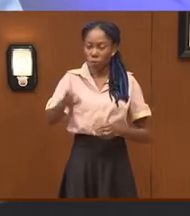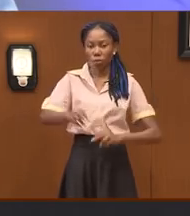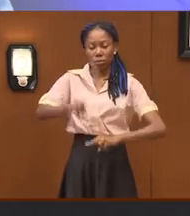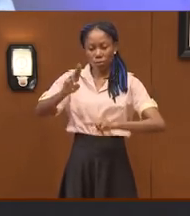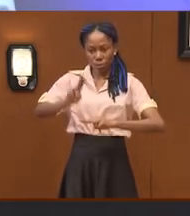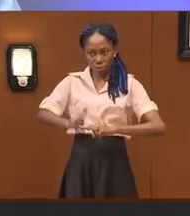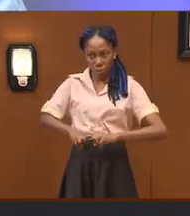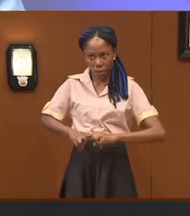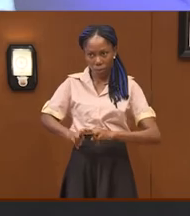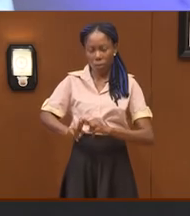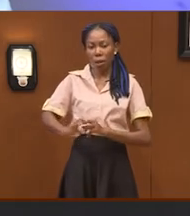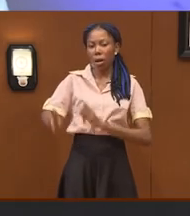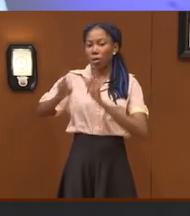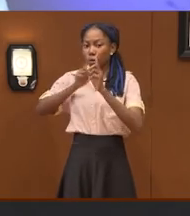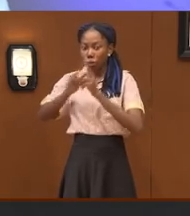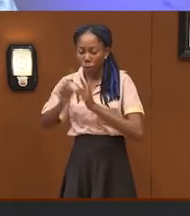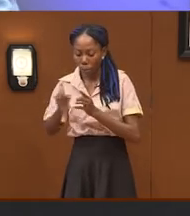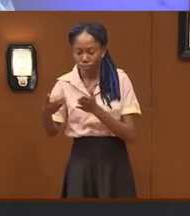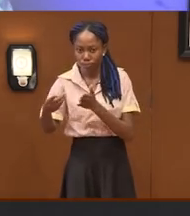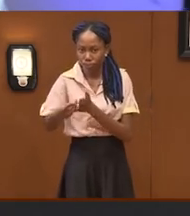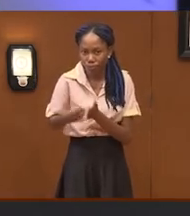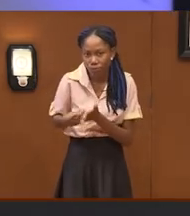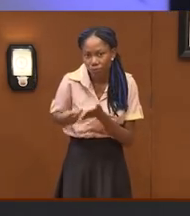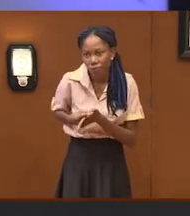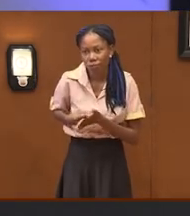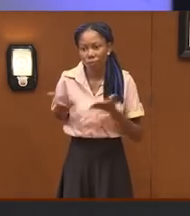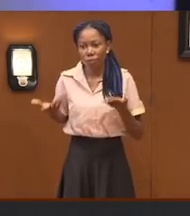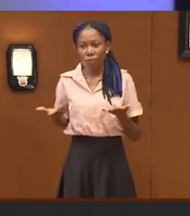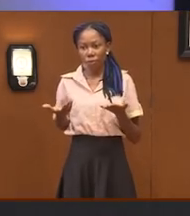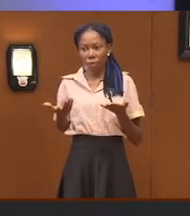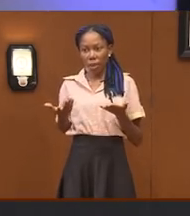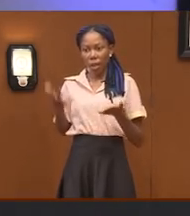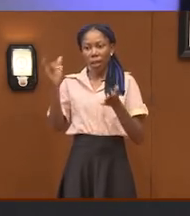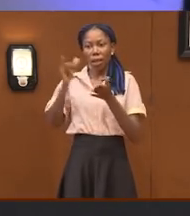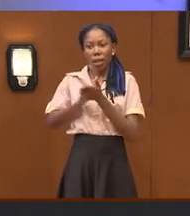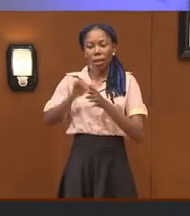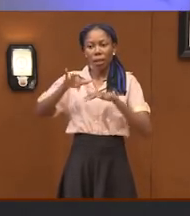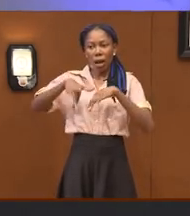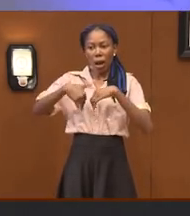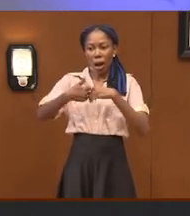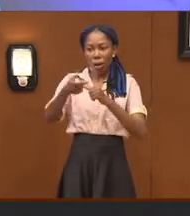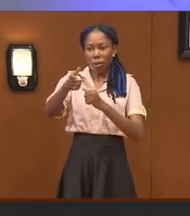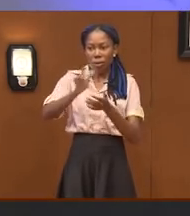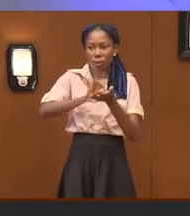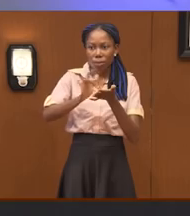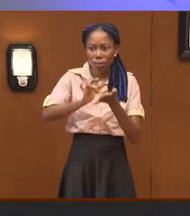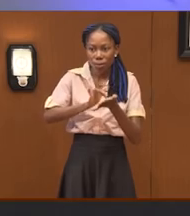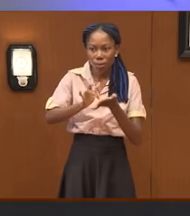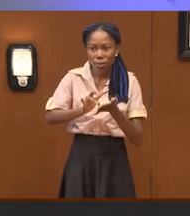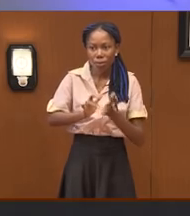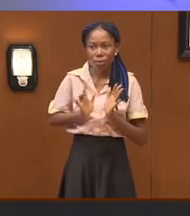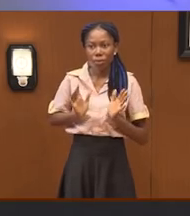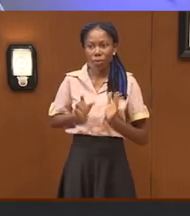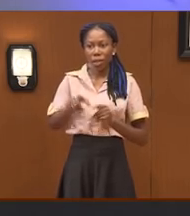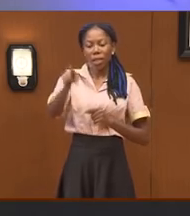everything, all the money he claimed, and we've balanced it. That's how we got the 339,000, which I initially was